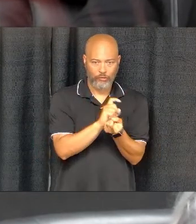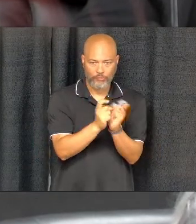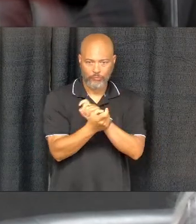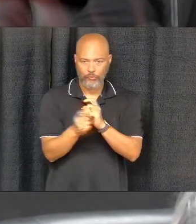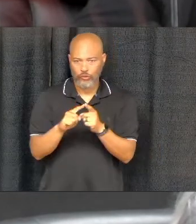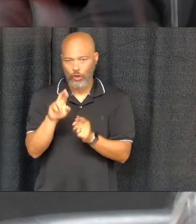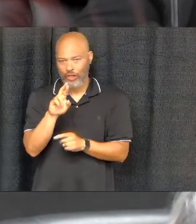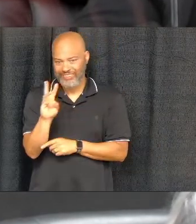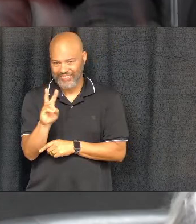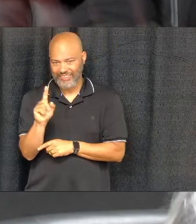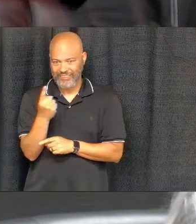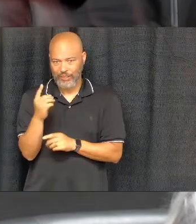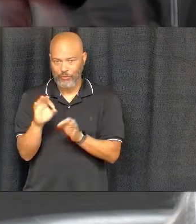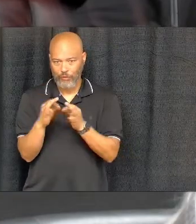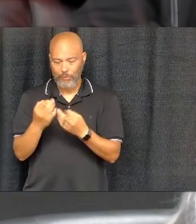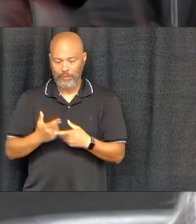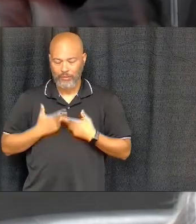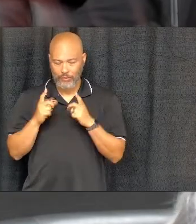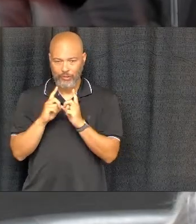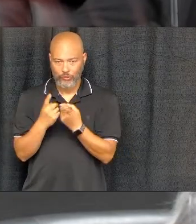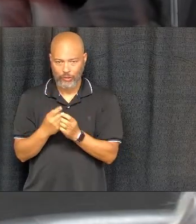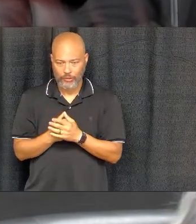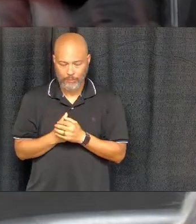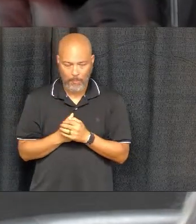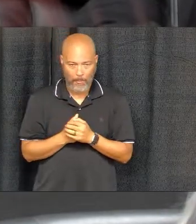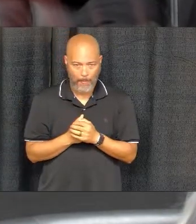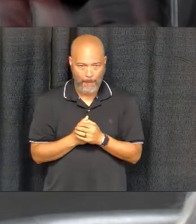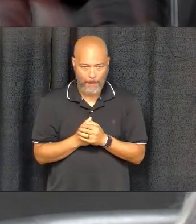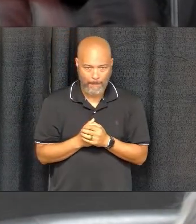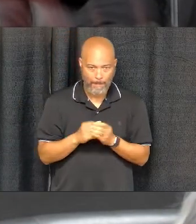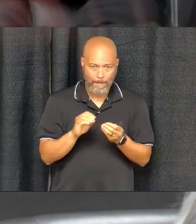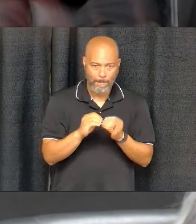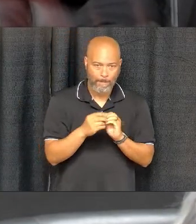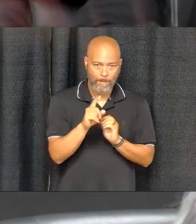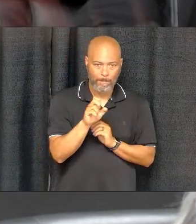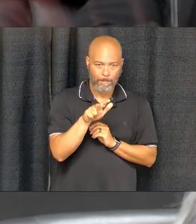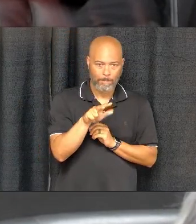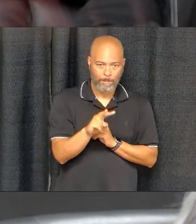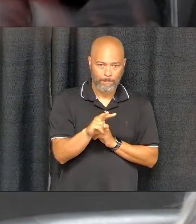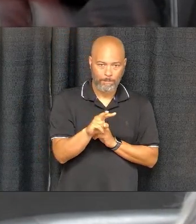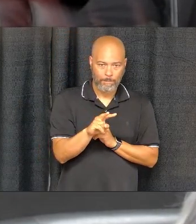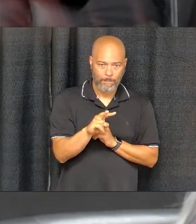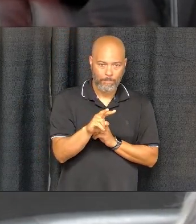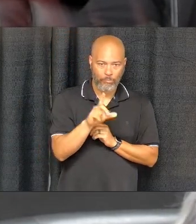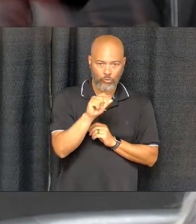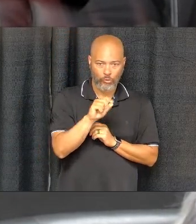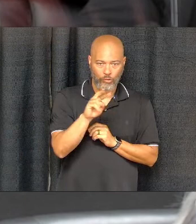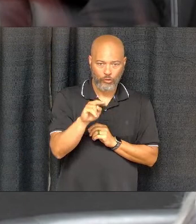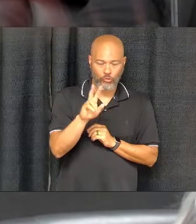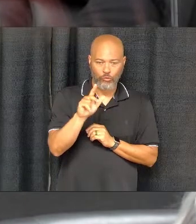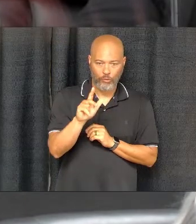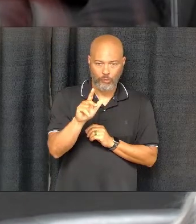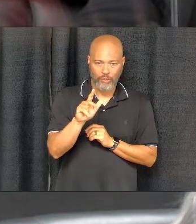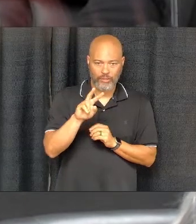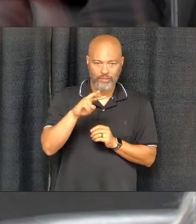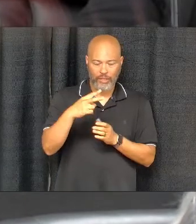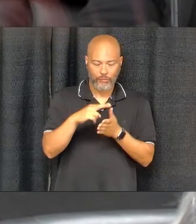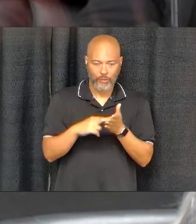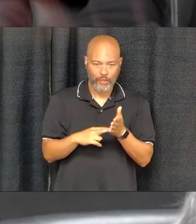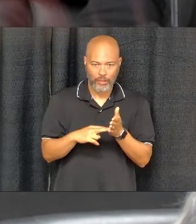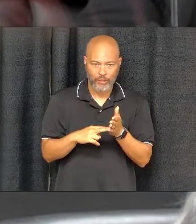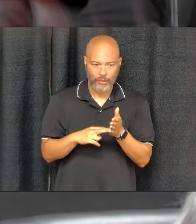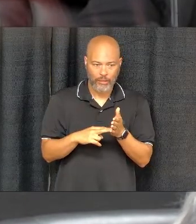to R6, single-family residential district. Ordinance 132, 2022-23, second